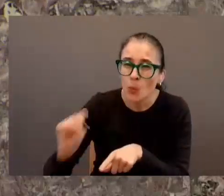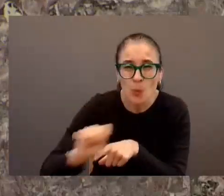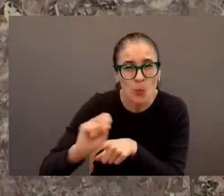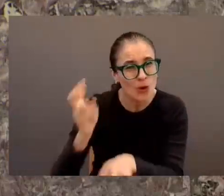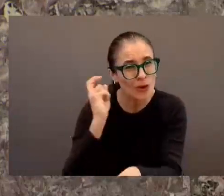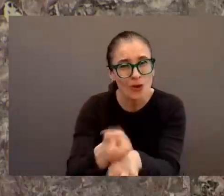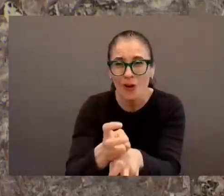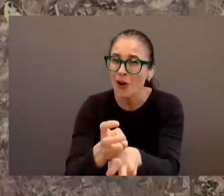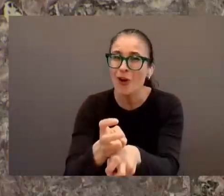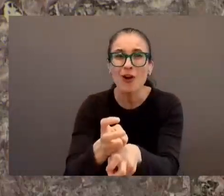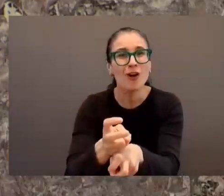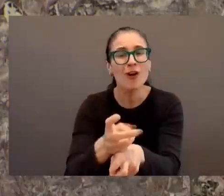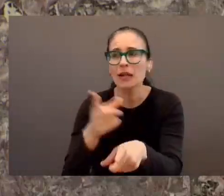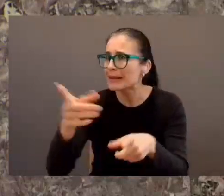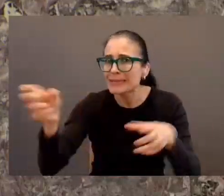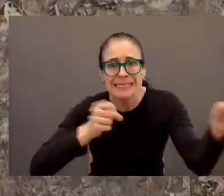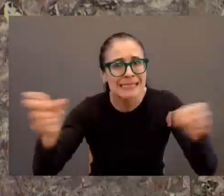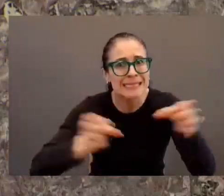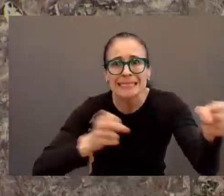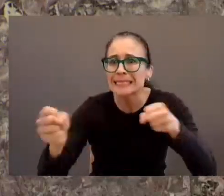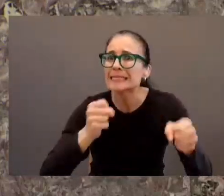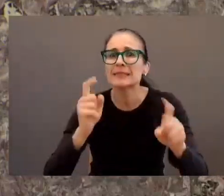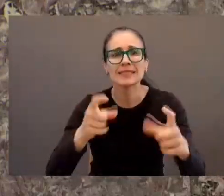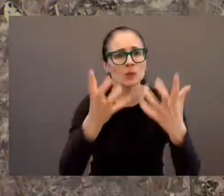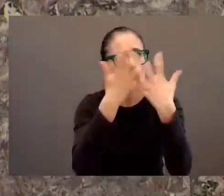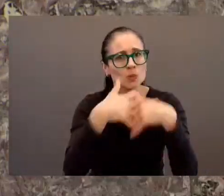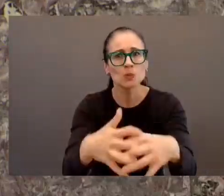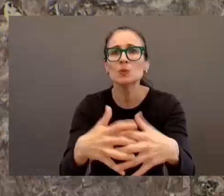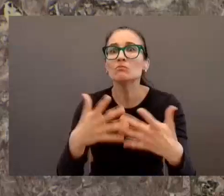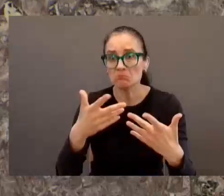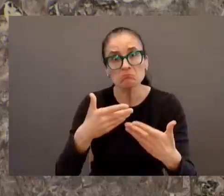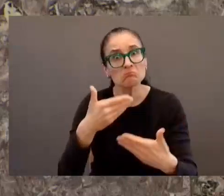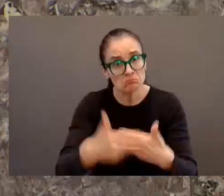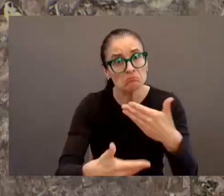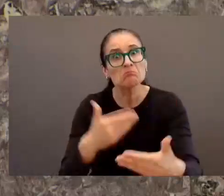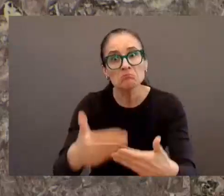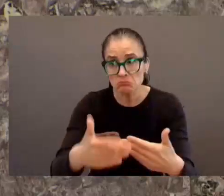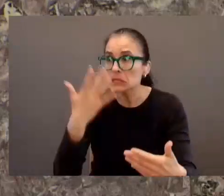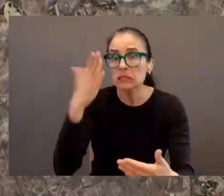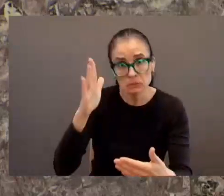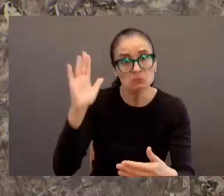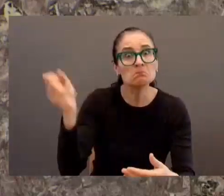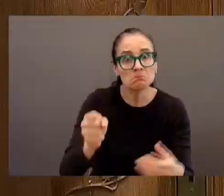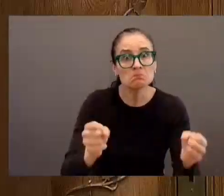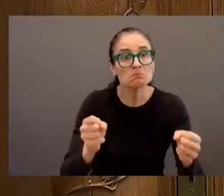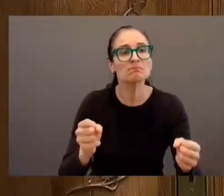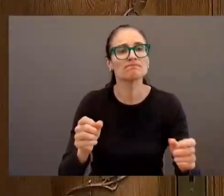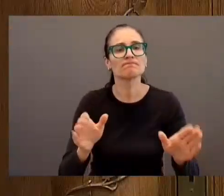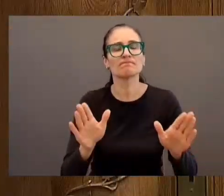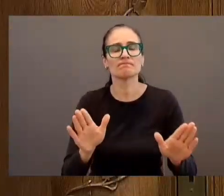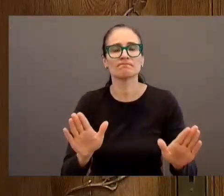They're seeing successes with new pediatricians signing contracts. Members.